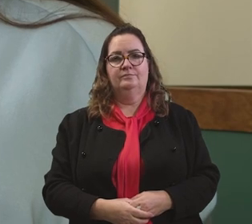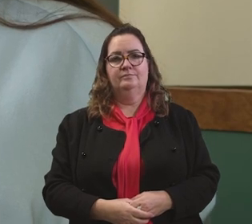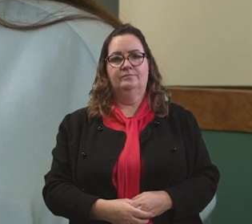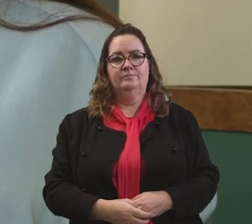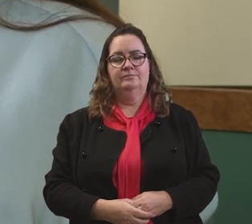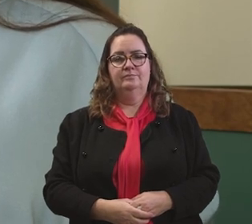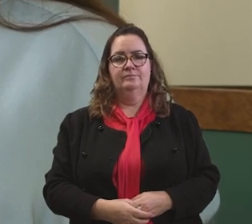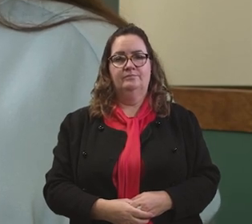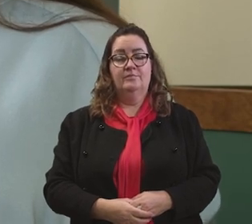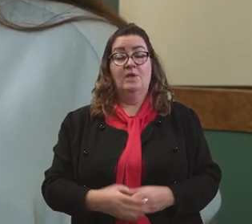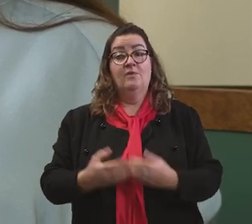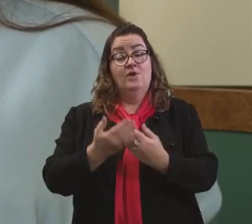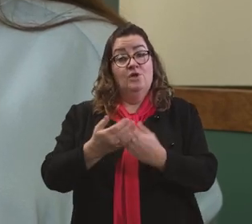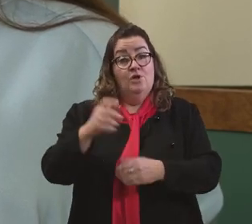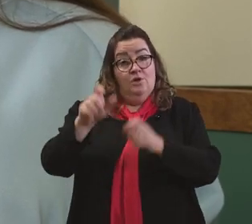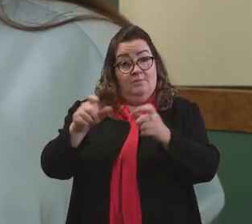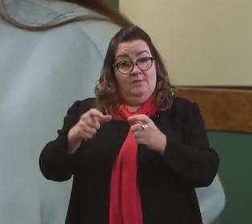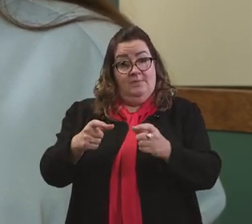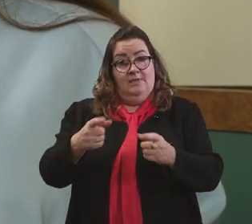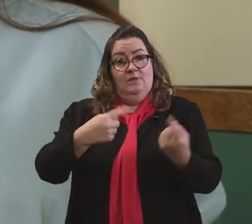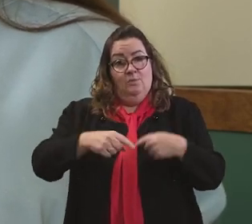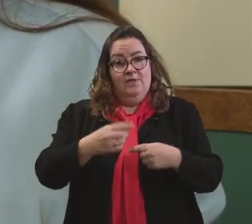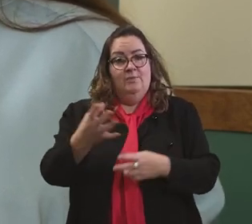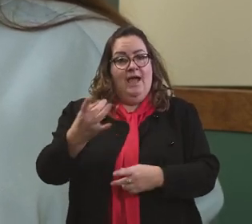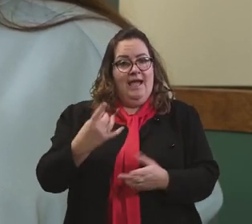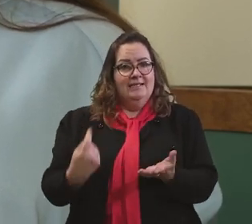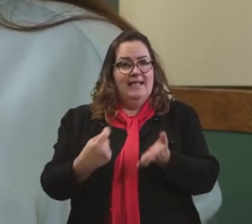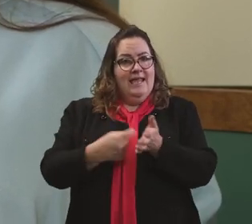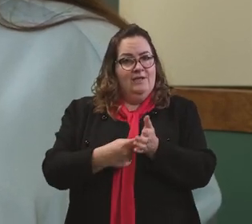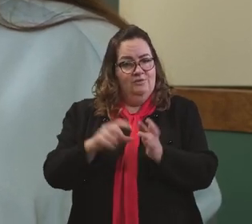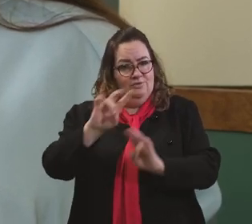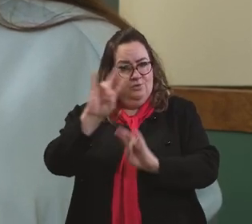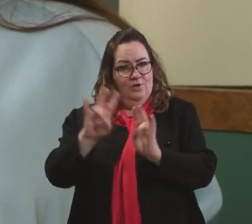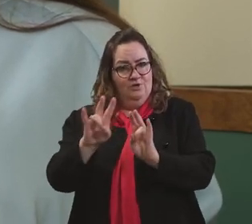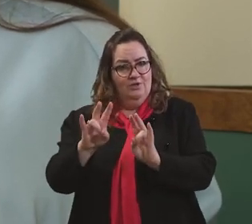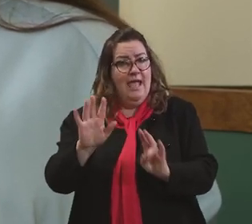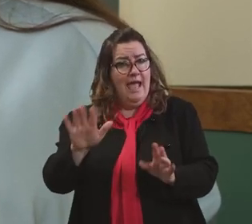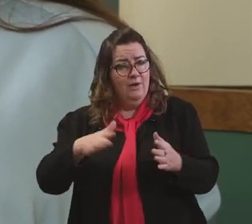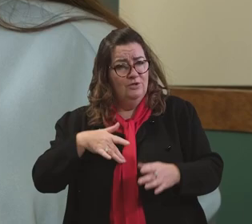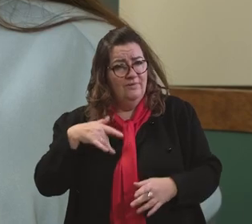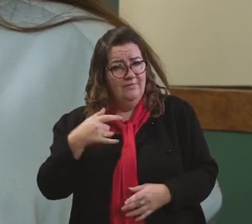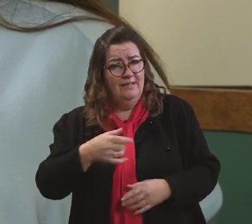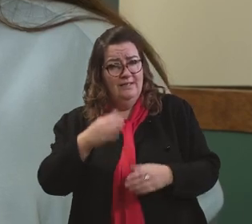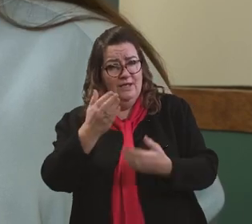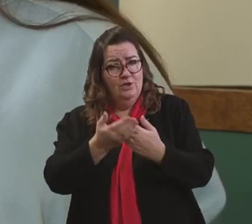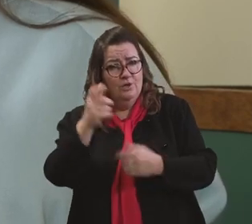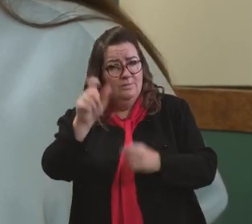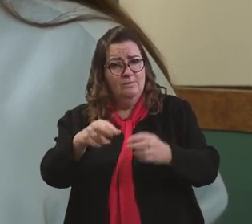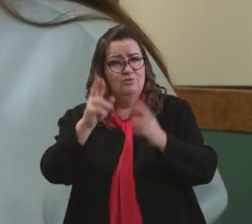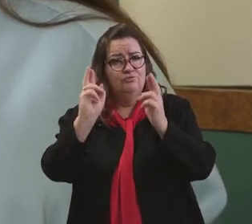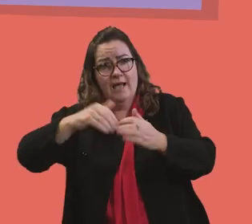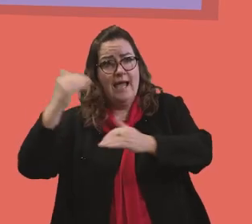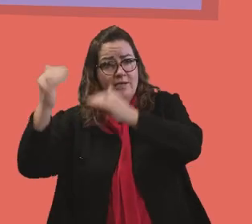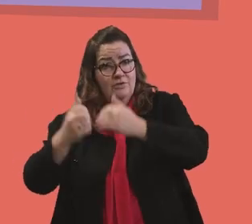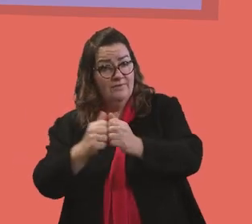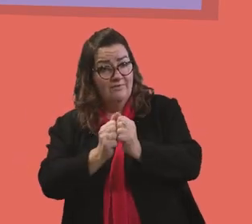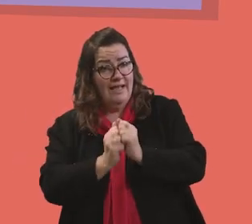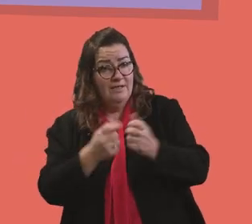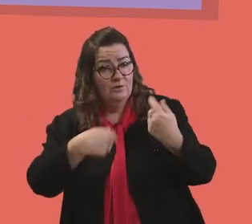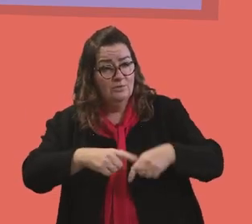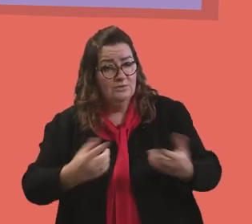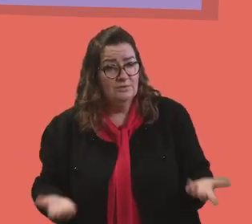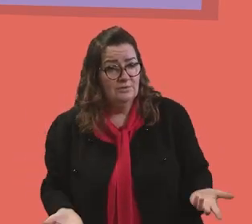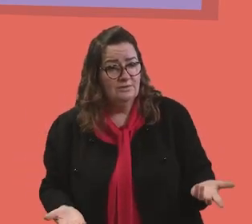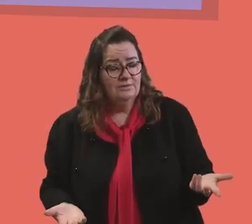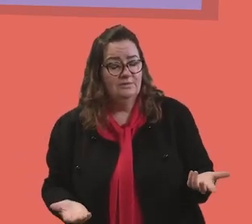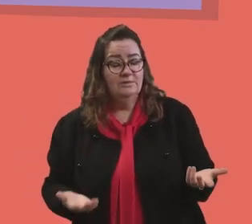As young people, we were also asked an extra question. How do you feel that young people's rights are valued in Ireland? What we think